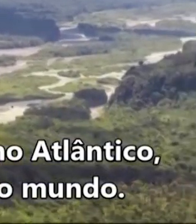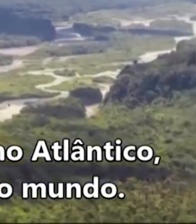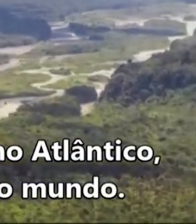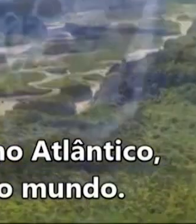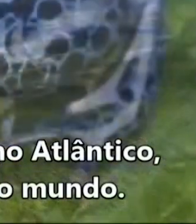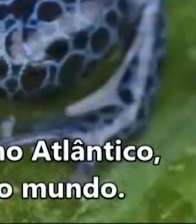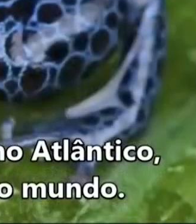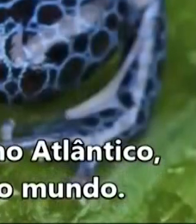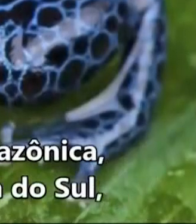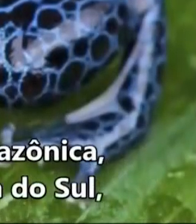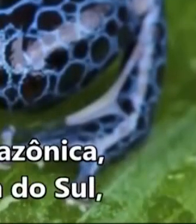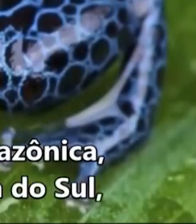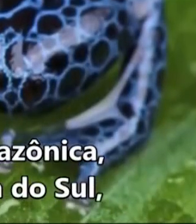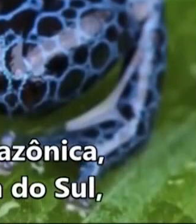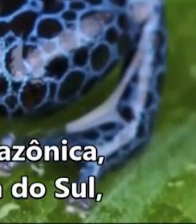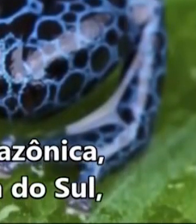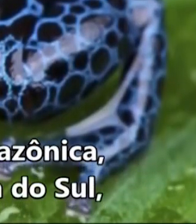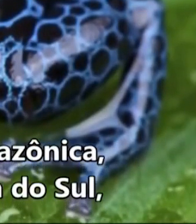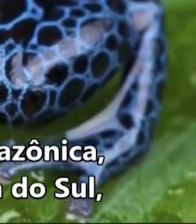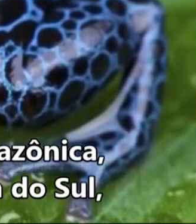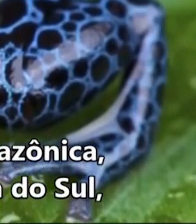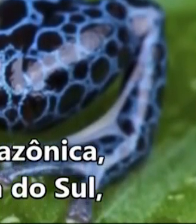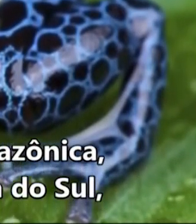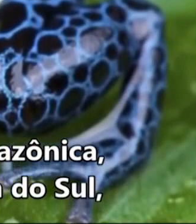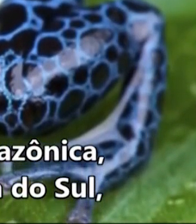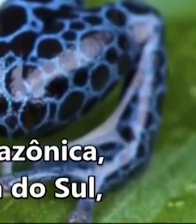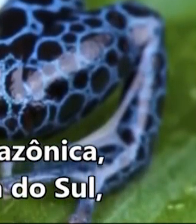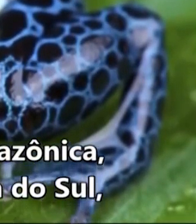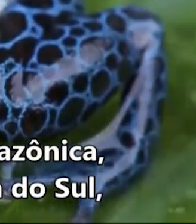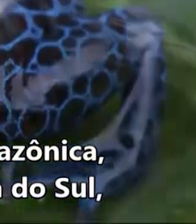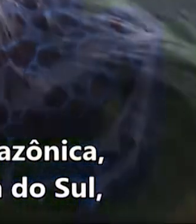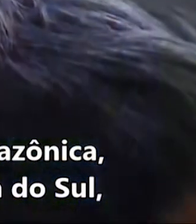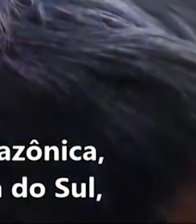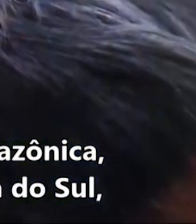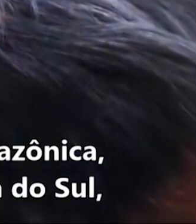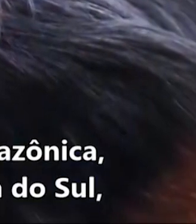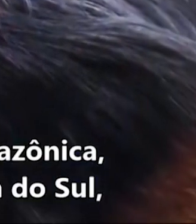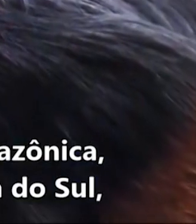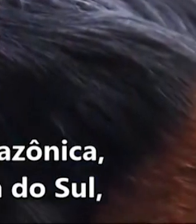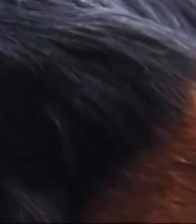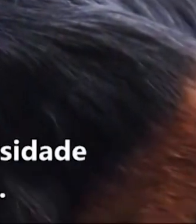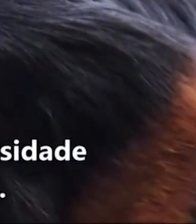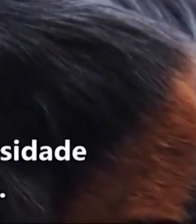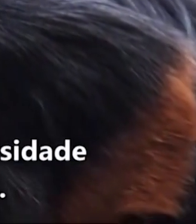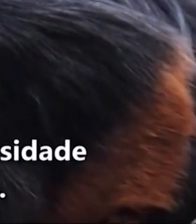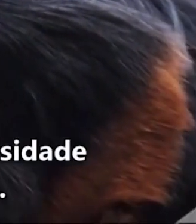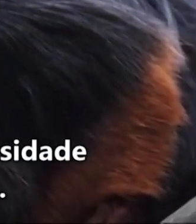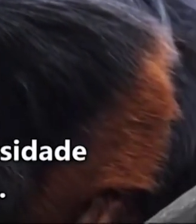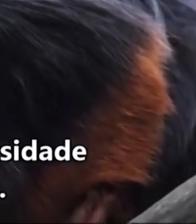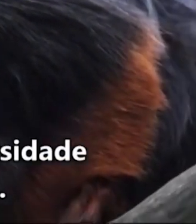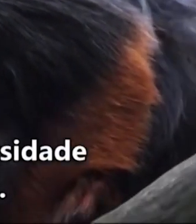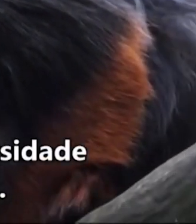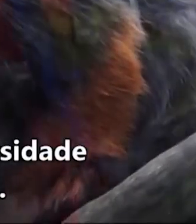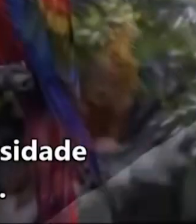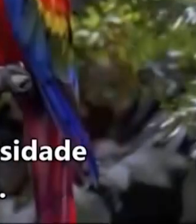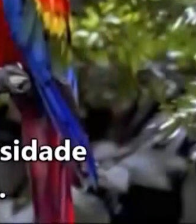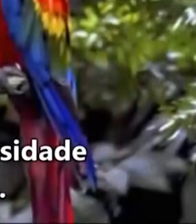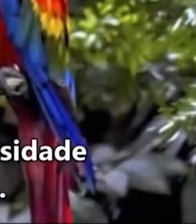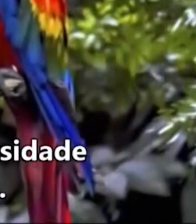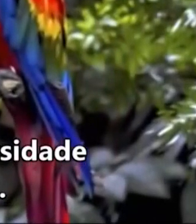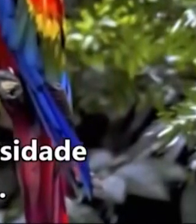largest rainforest. The lush, vibrant Amazon, located in northeast South America, supports a vast network